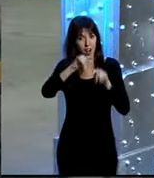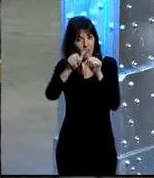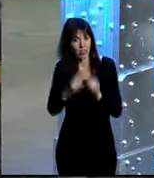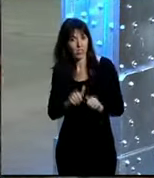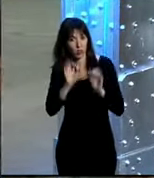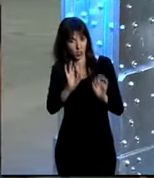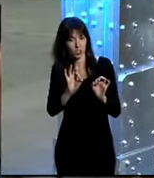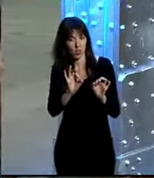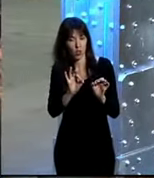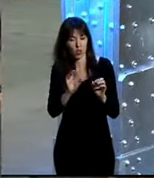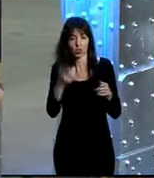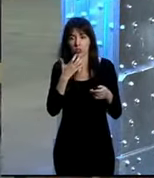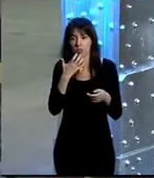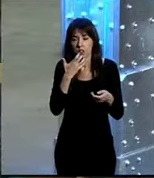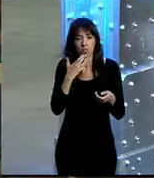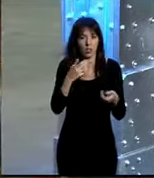course, there are different devices,